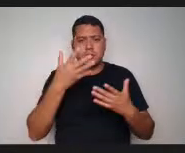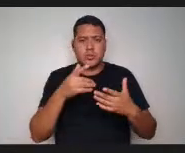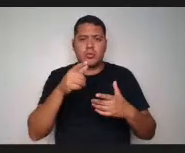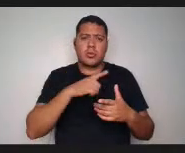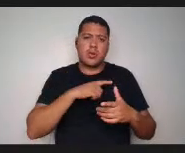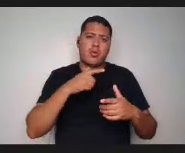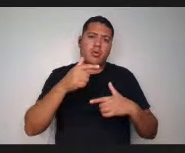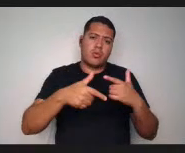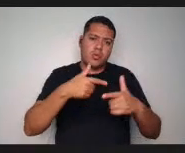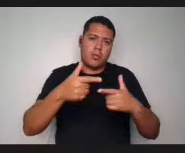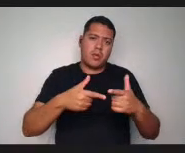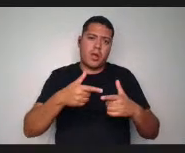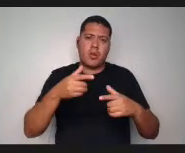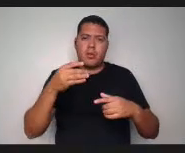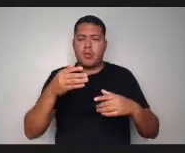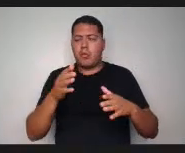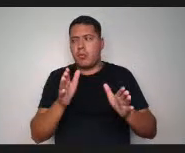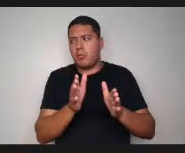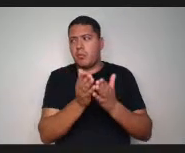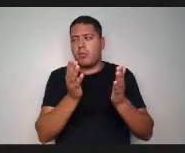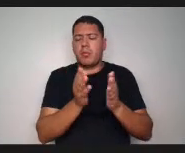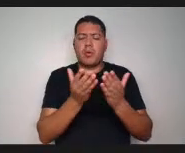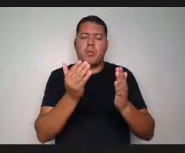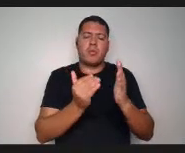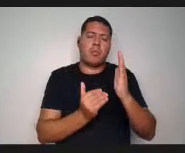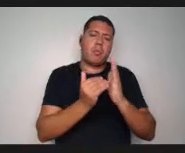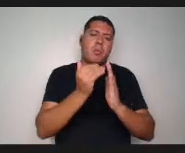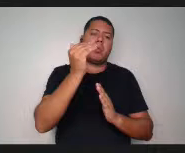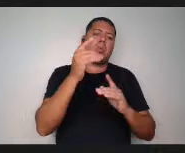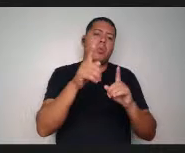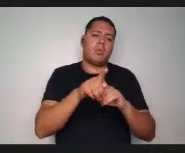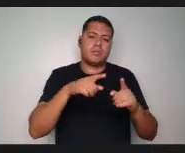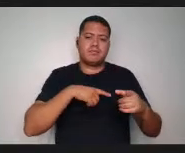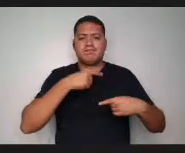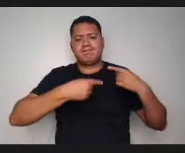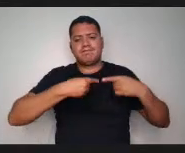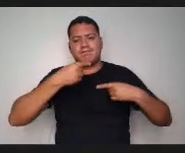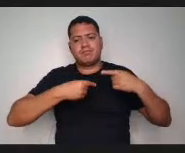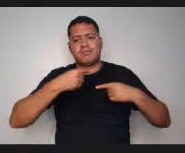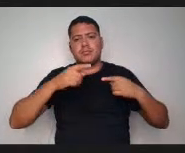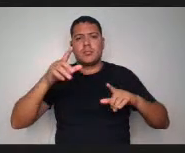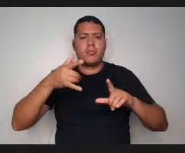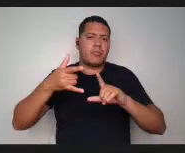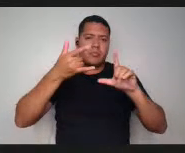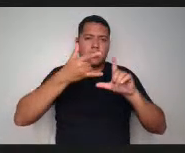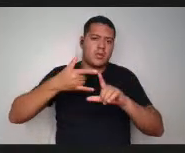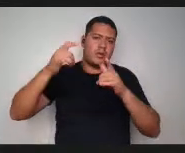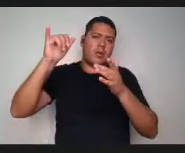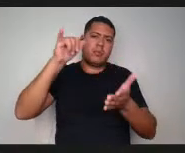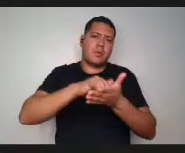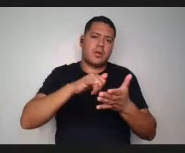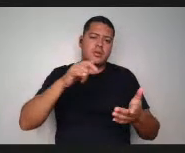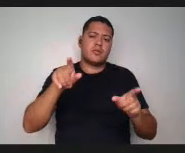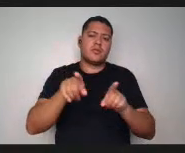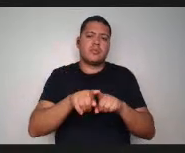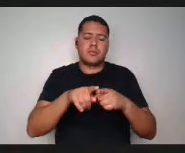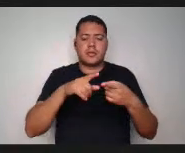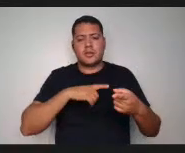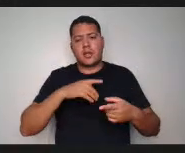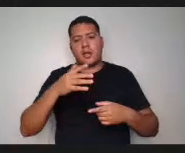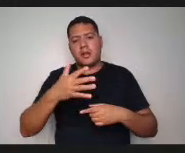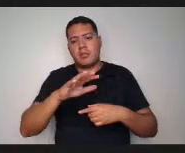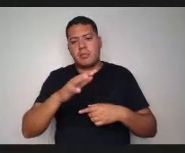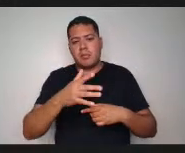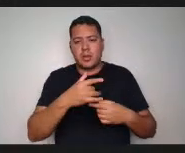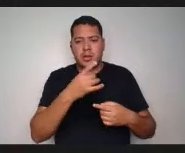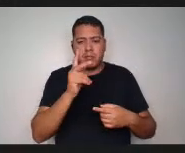discussion about the app companies that we've relied on more and more over the pandemic. These